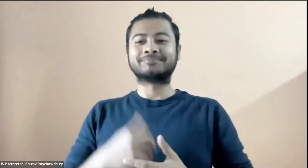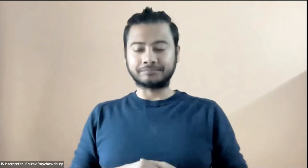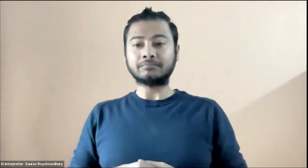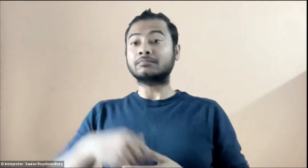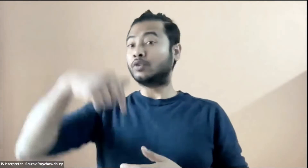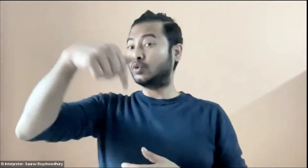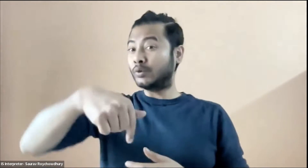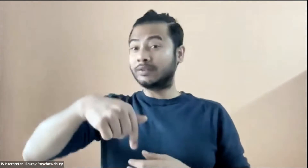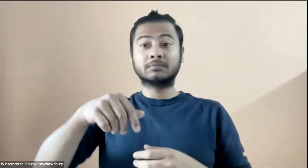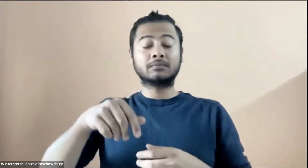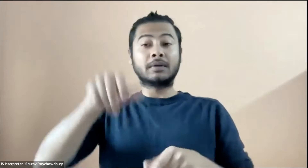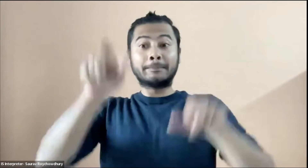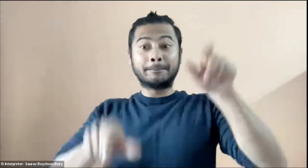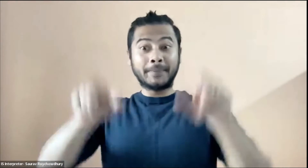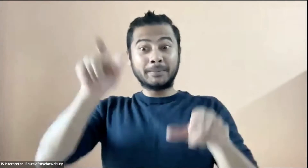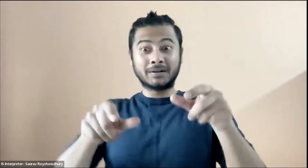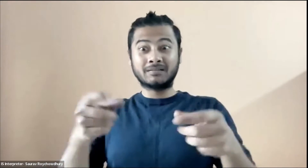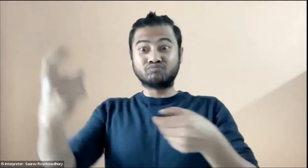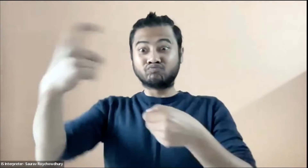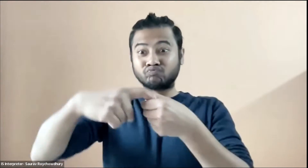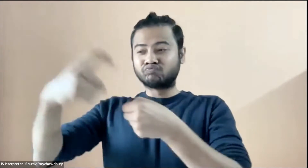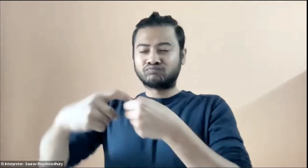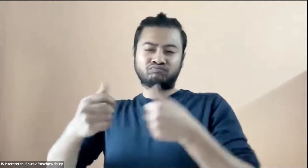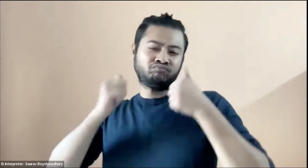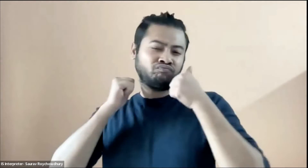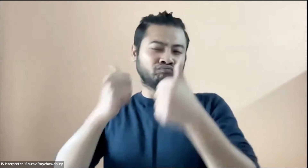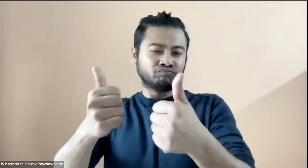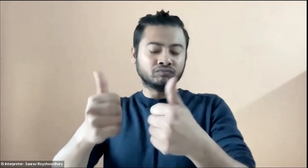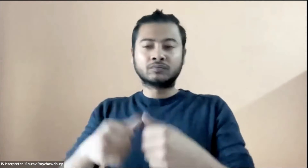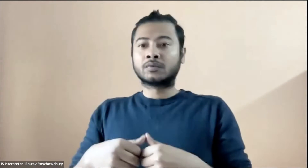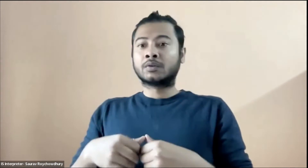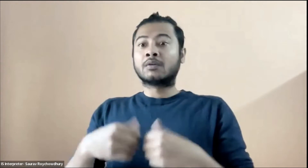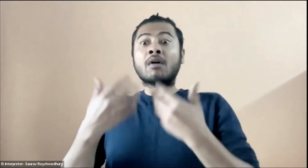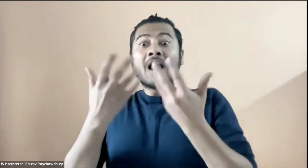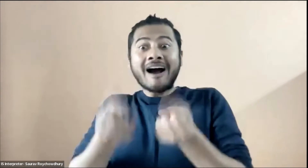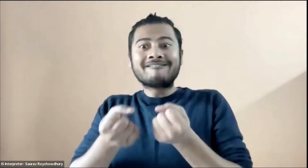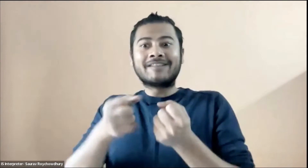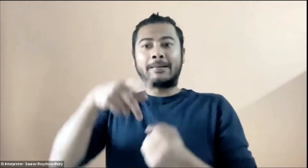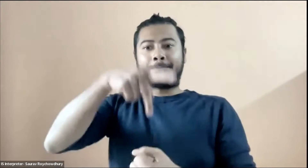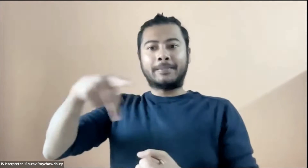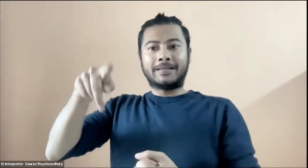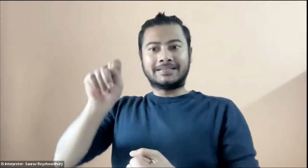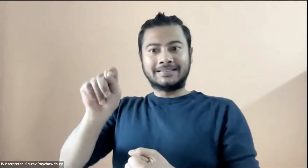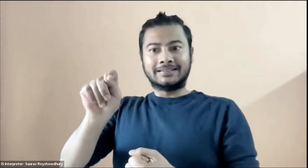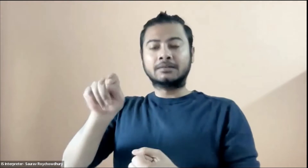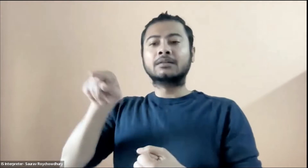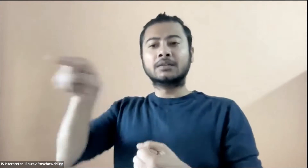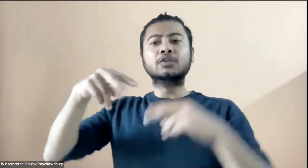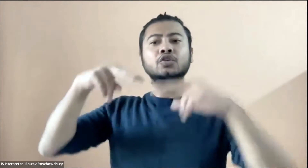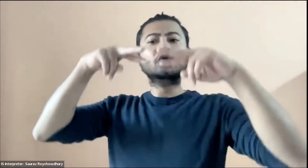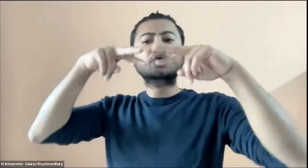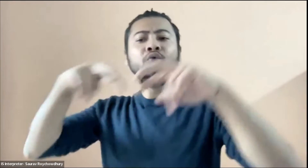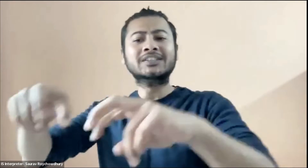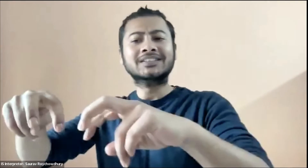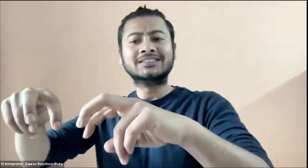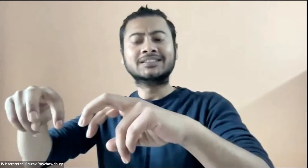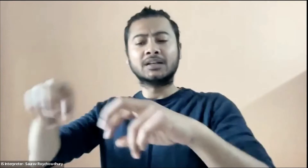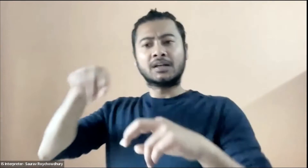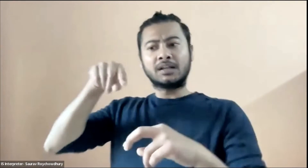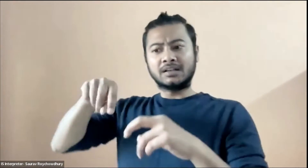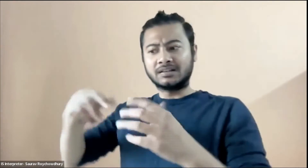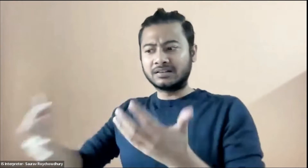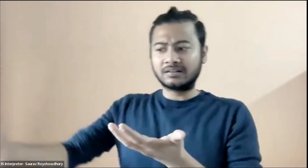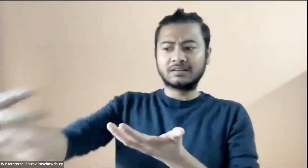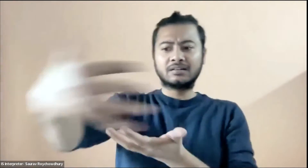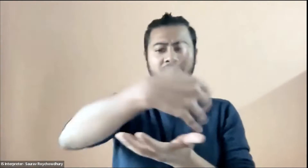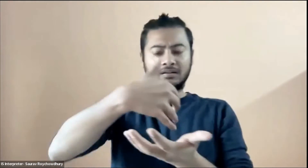presentation that shows findings from a research study using a very interesting set of methods where we try to understand